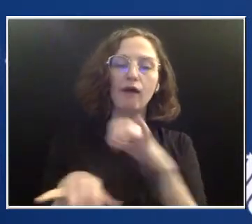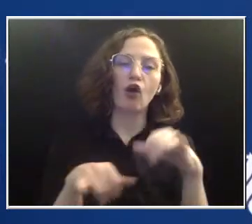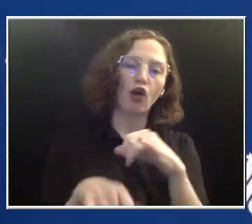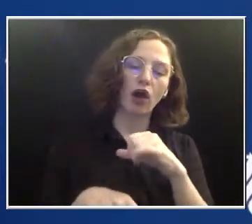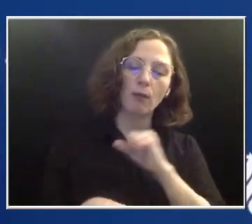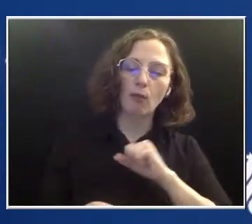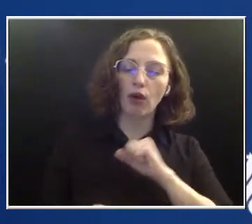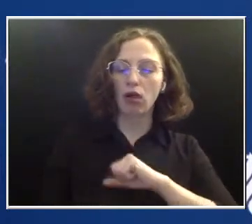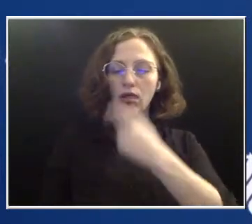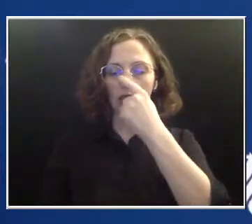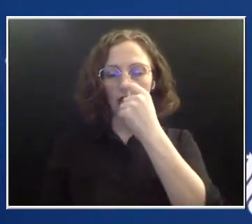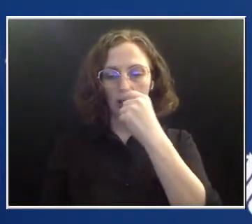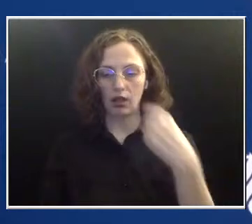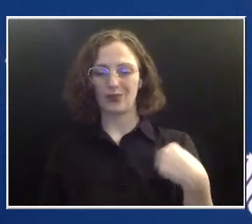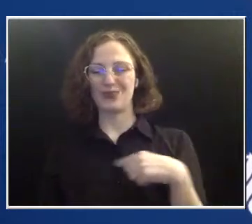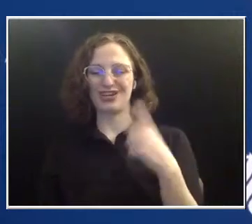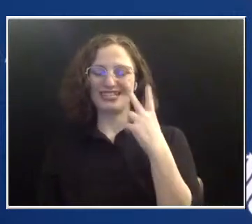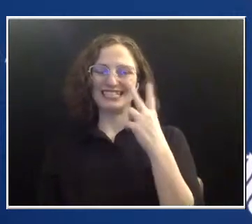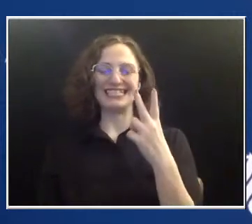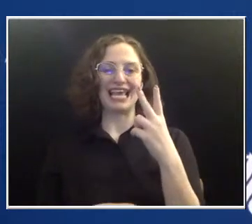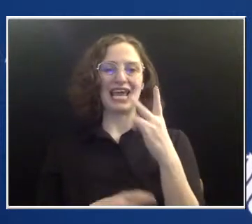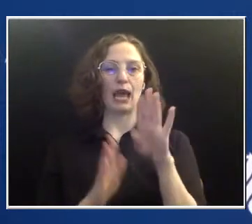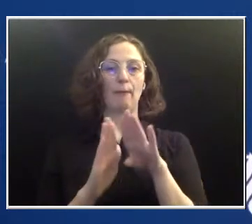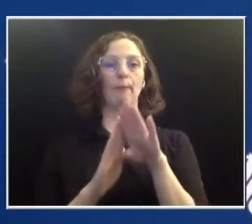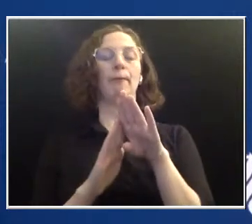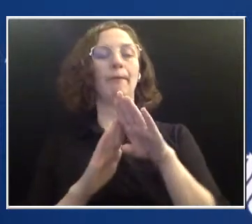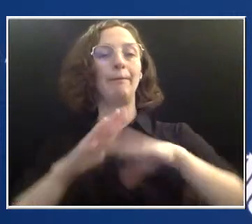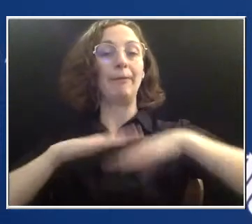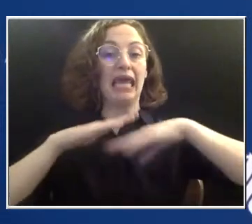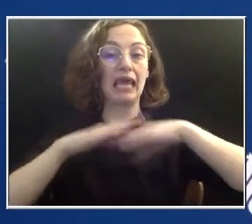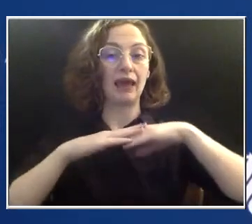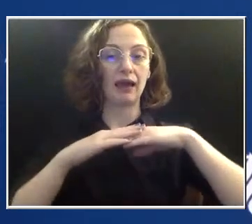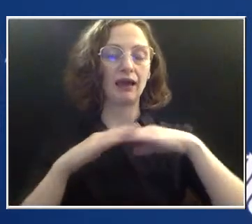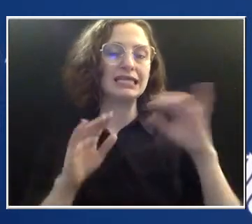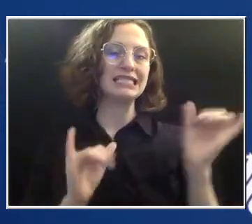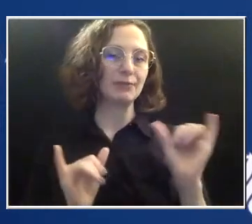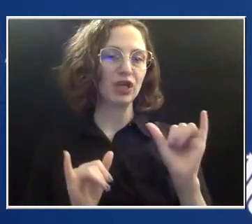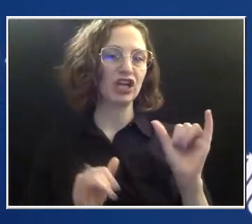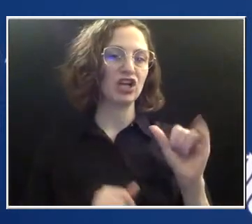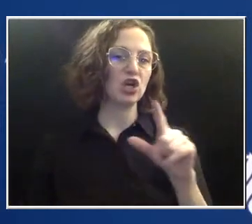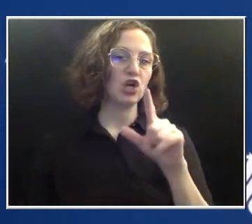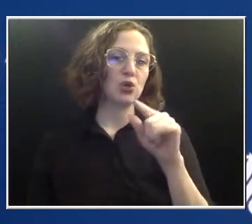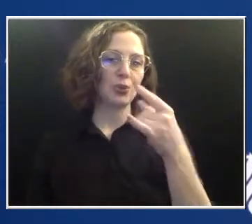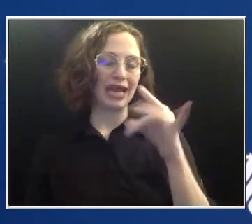the 2018, 2019, 2020, and